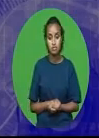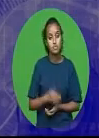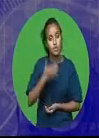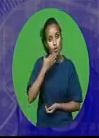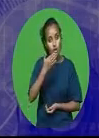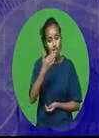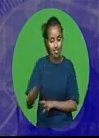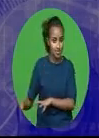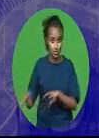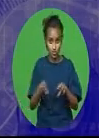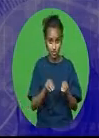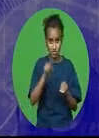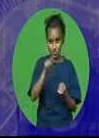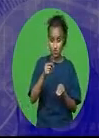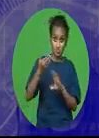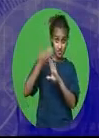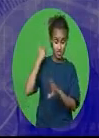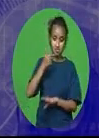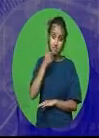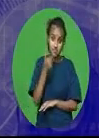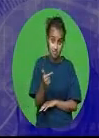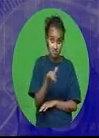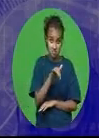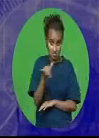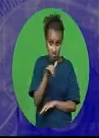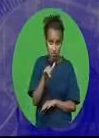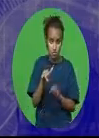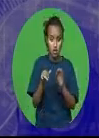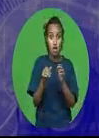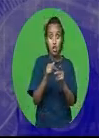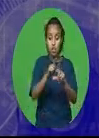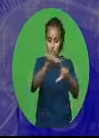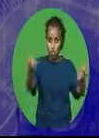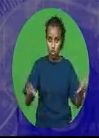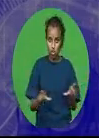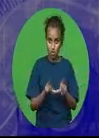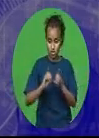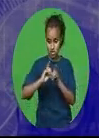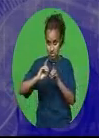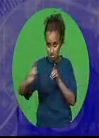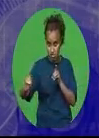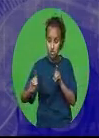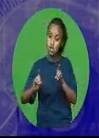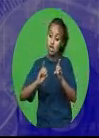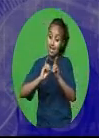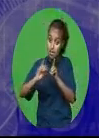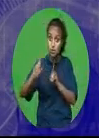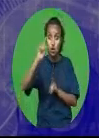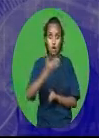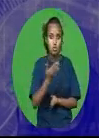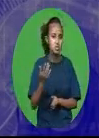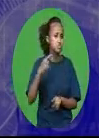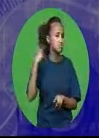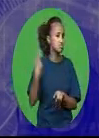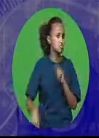Well, students, as we said previously, without location dimensions, the dimensioning of an object